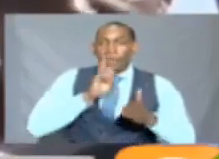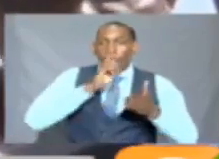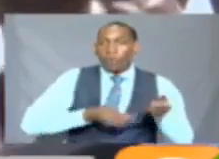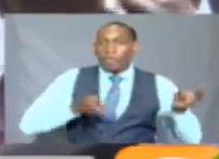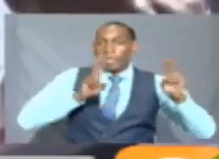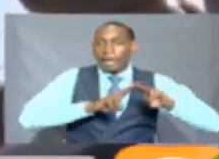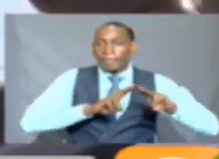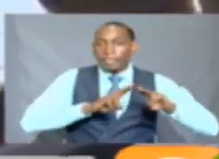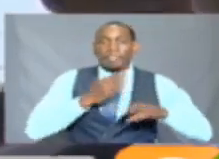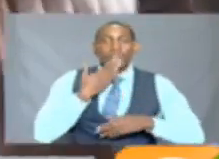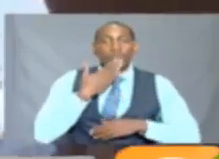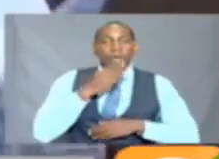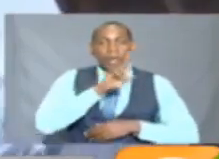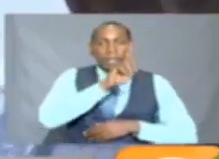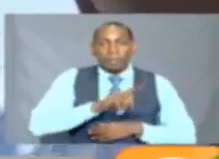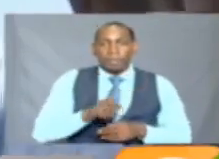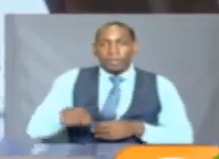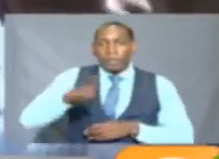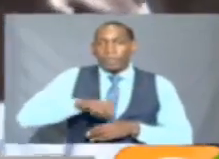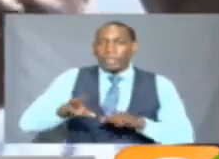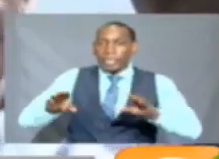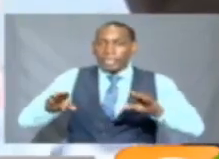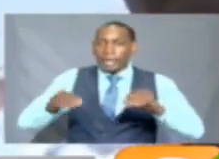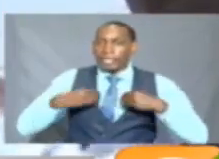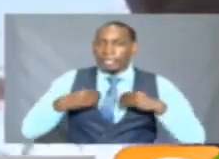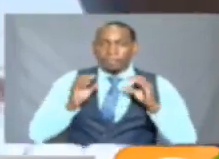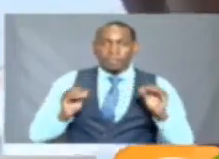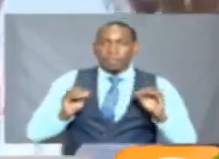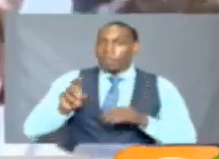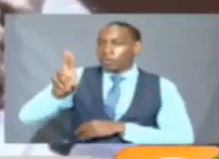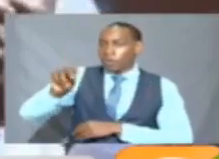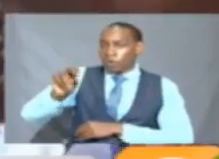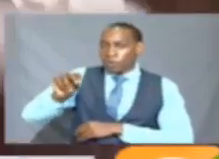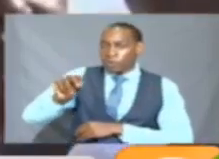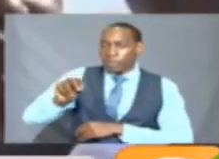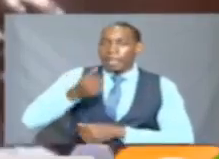happening in sugar? Yeah. We don't want, we are saying no. Thank you. And